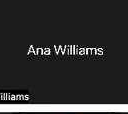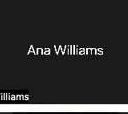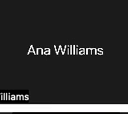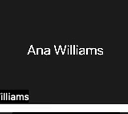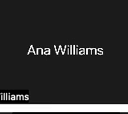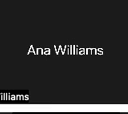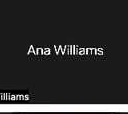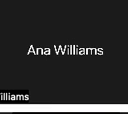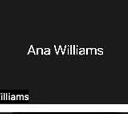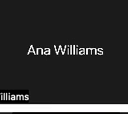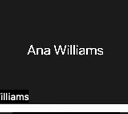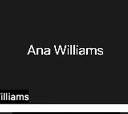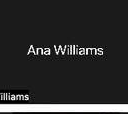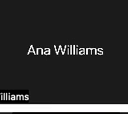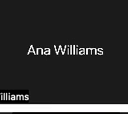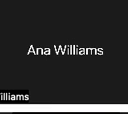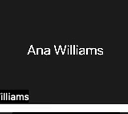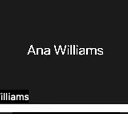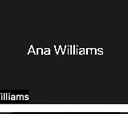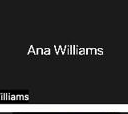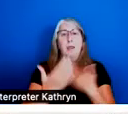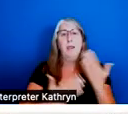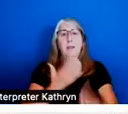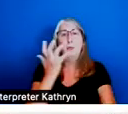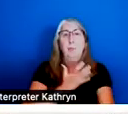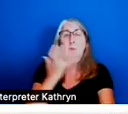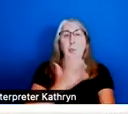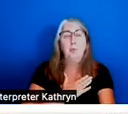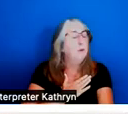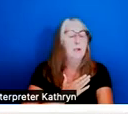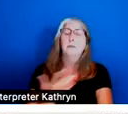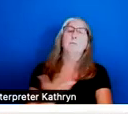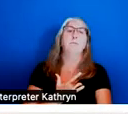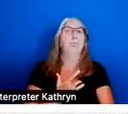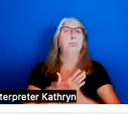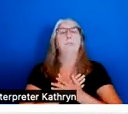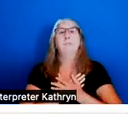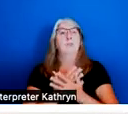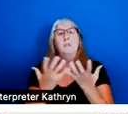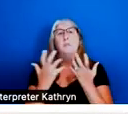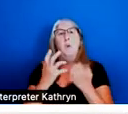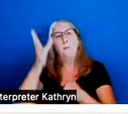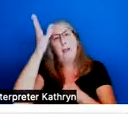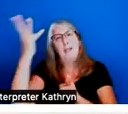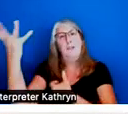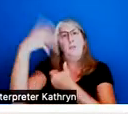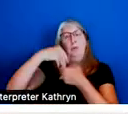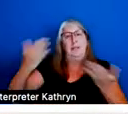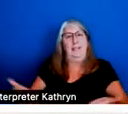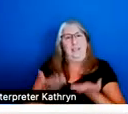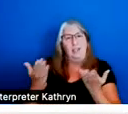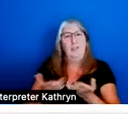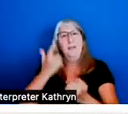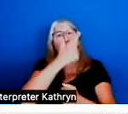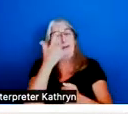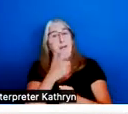just re-energizing. Black is my hand. Oh, that just resonates with my soul. It makes me want to bring my dad into this space.